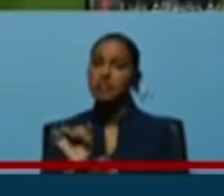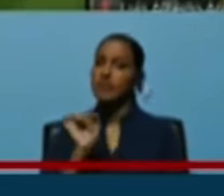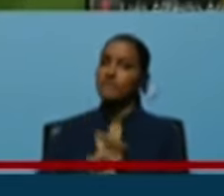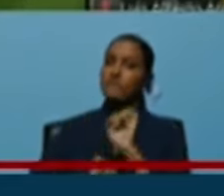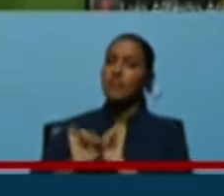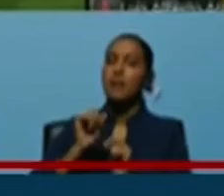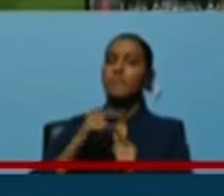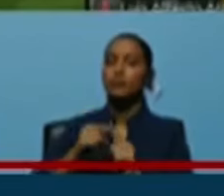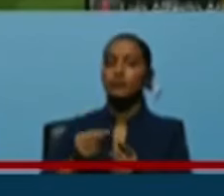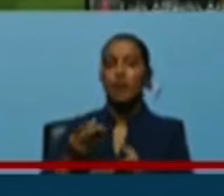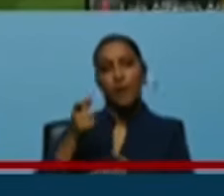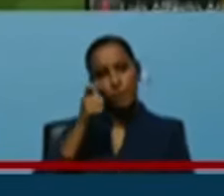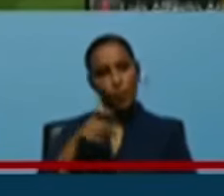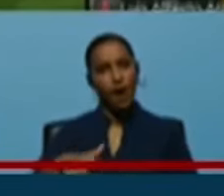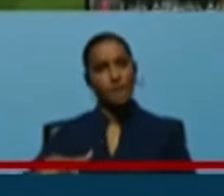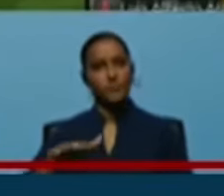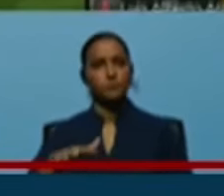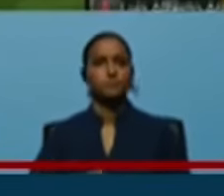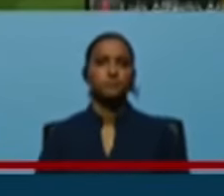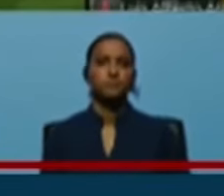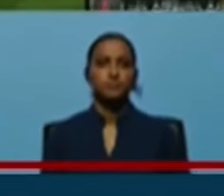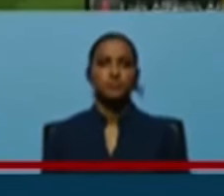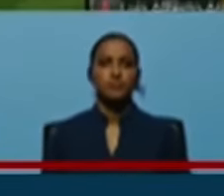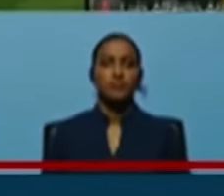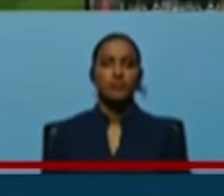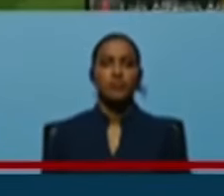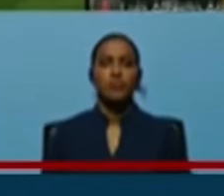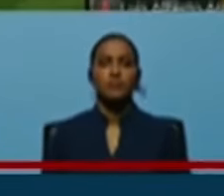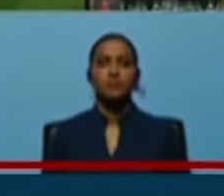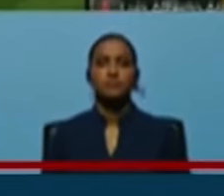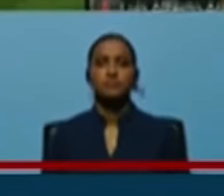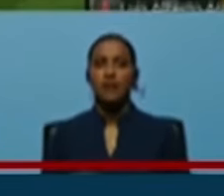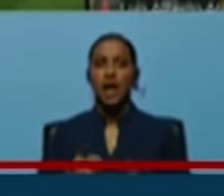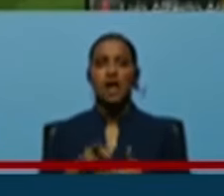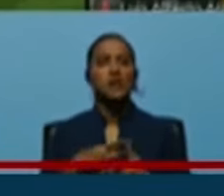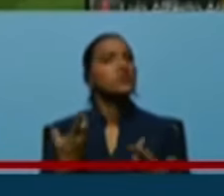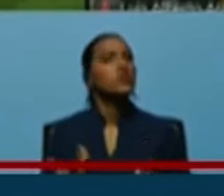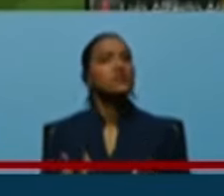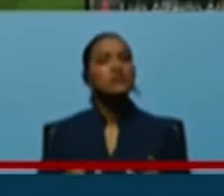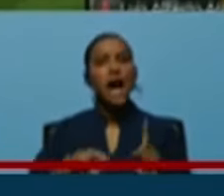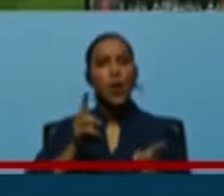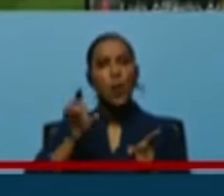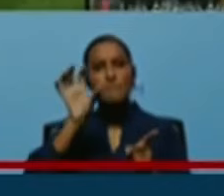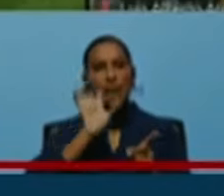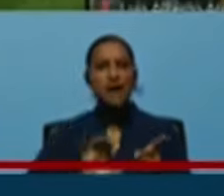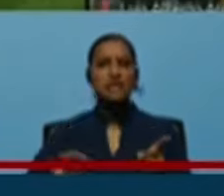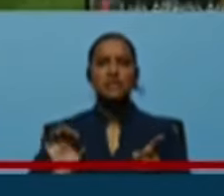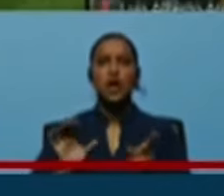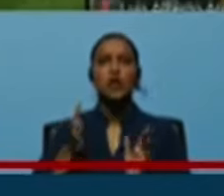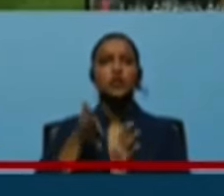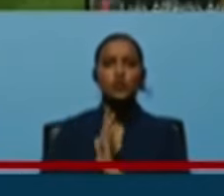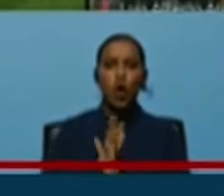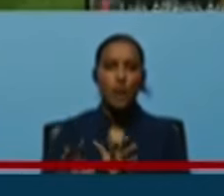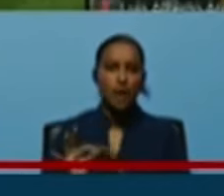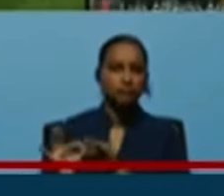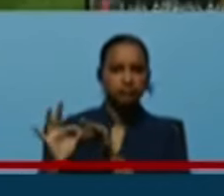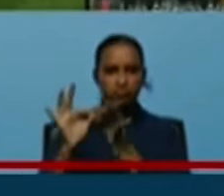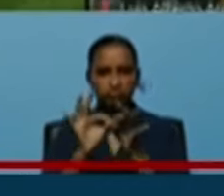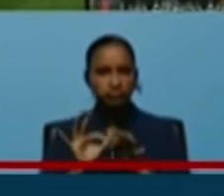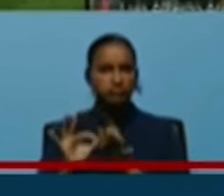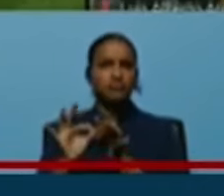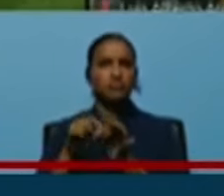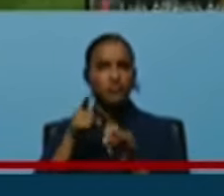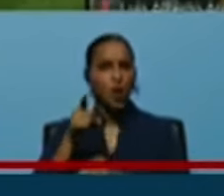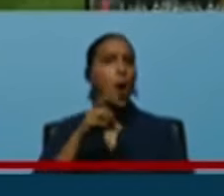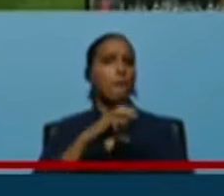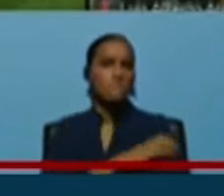they favor the people, and so it is not possible to remain quiet ahead of